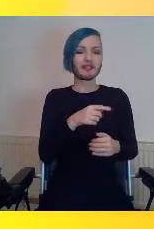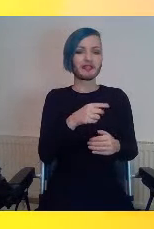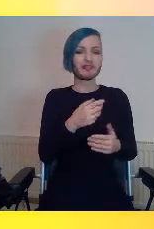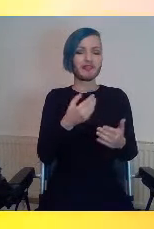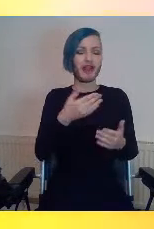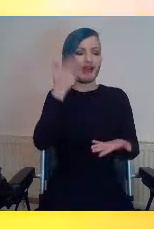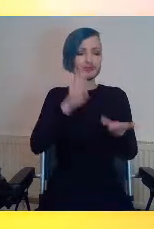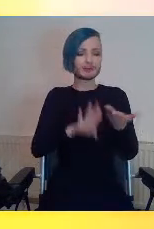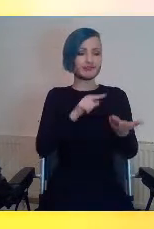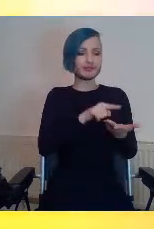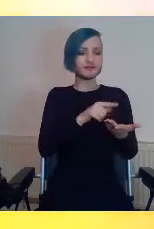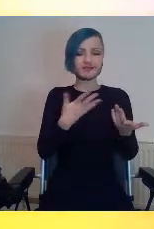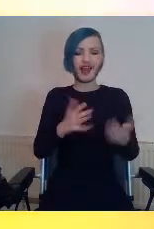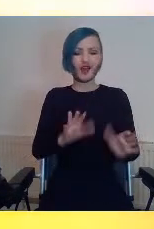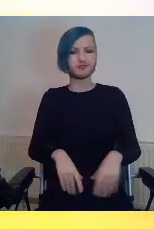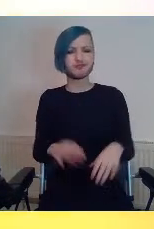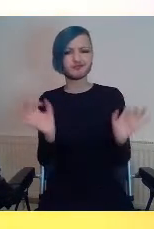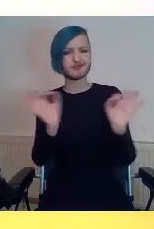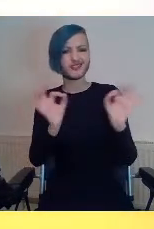anymore anything.